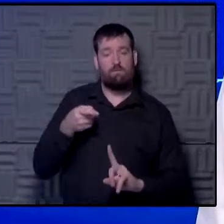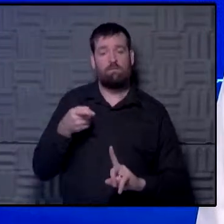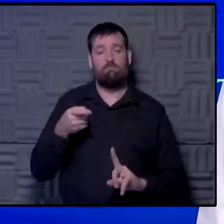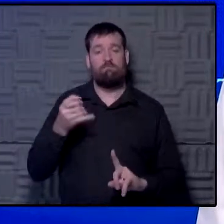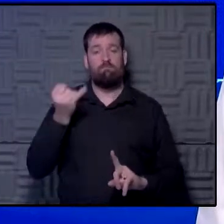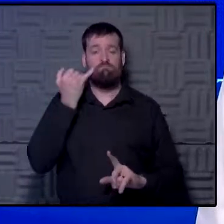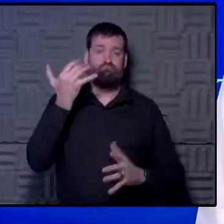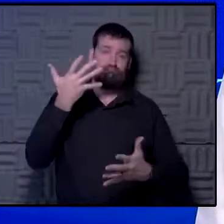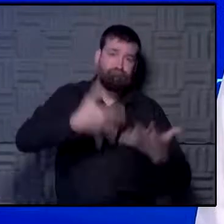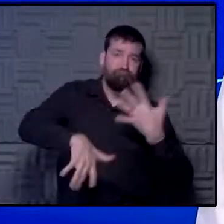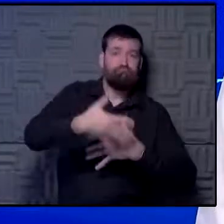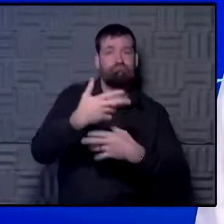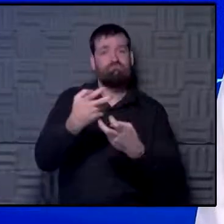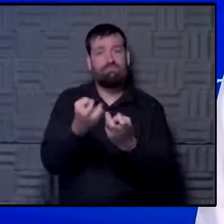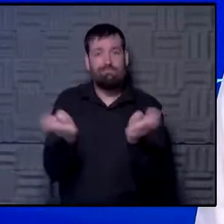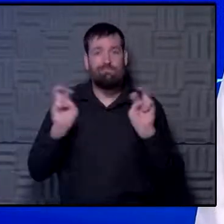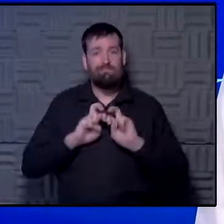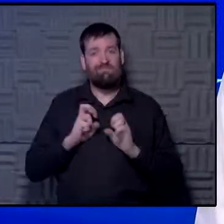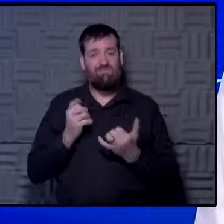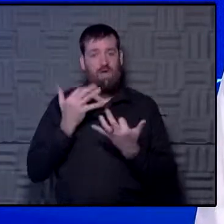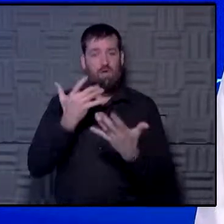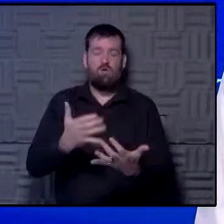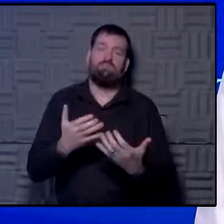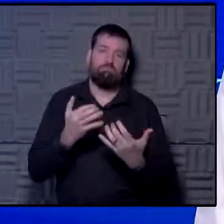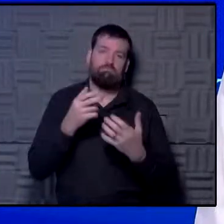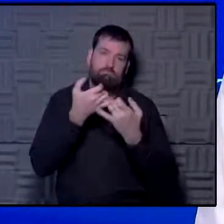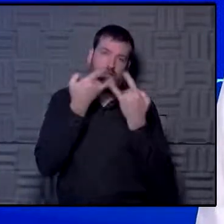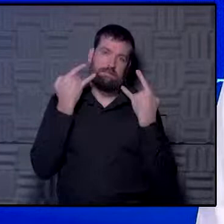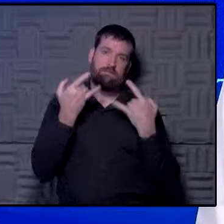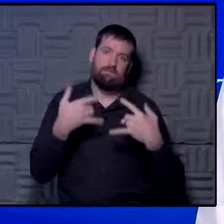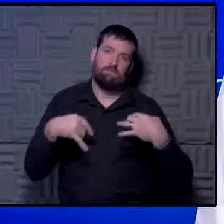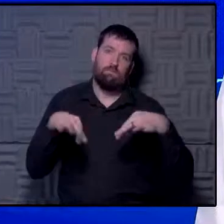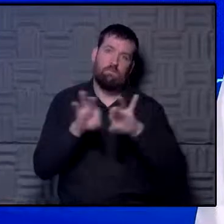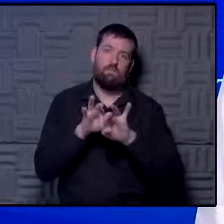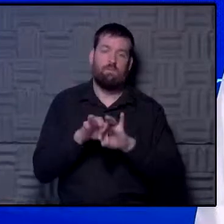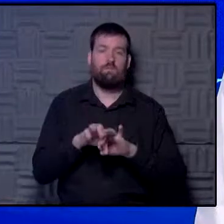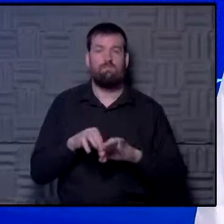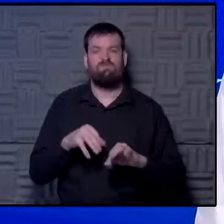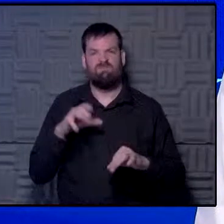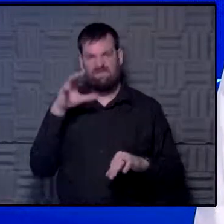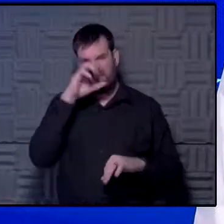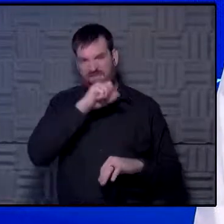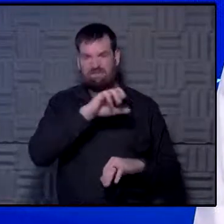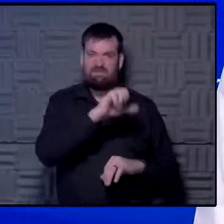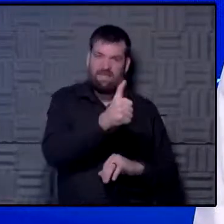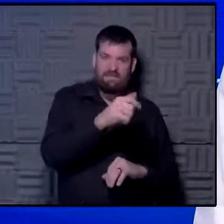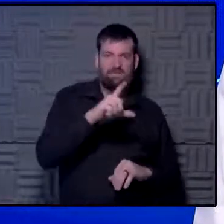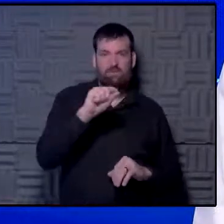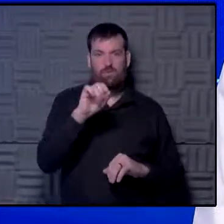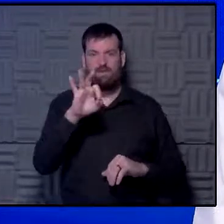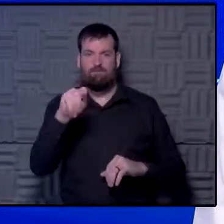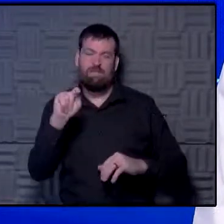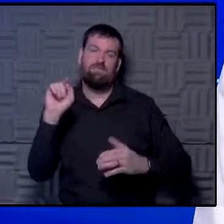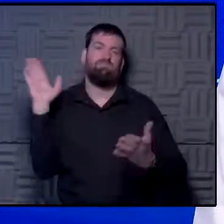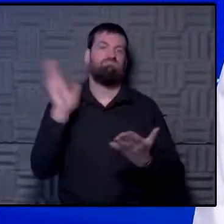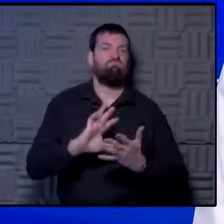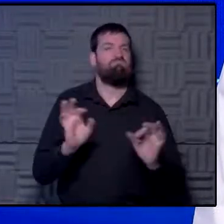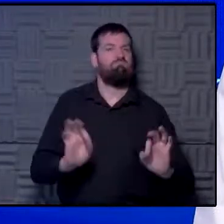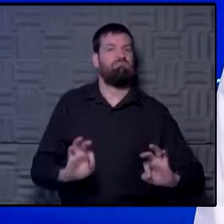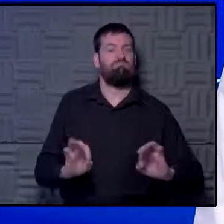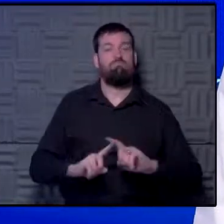if you're around that fire, wearing a mask is probably the right thing to do. I guess if you're 10 or 20 feet apart, maybe not as big of a deal,